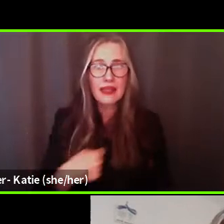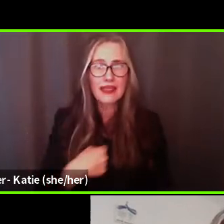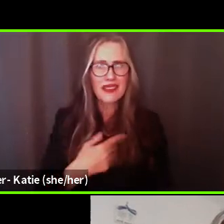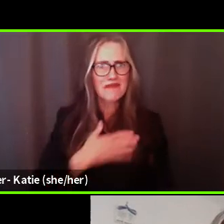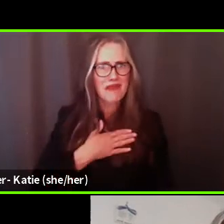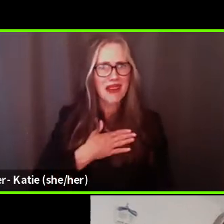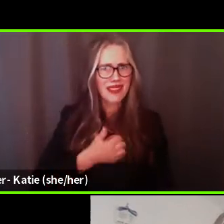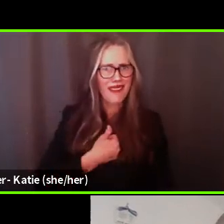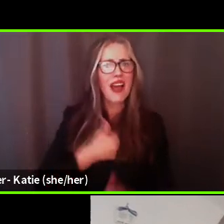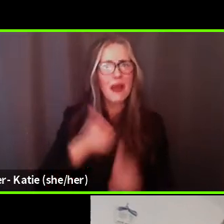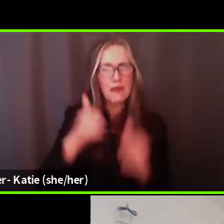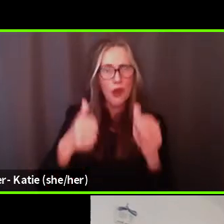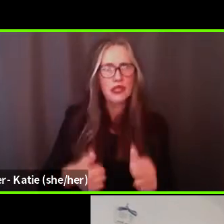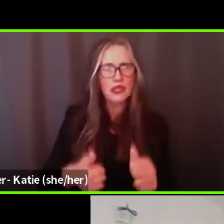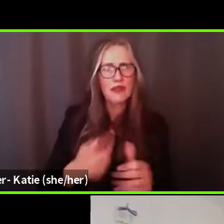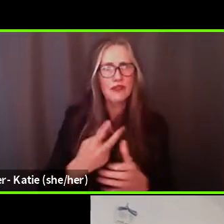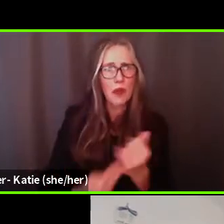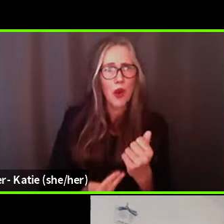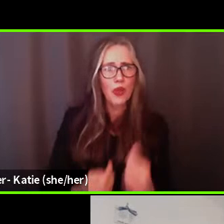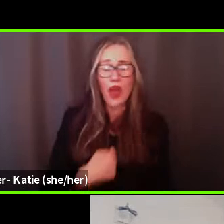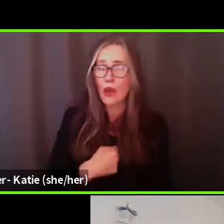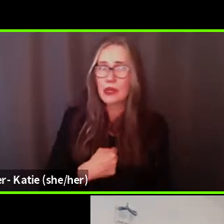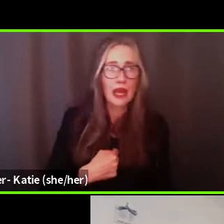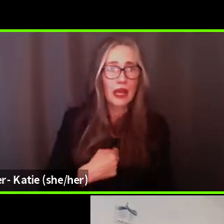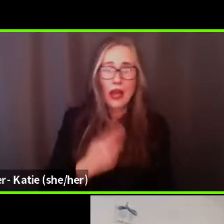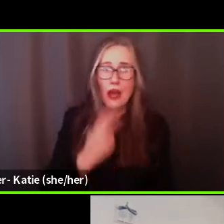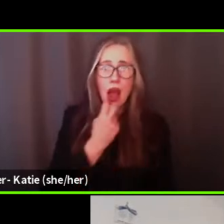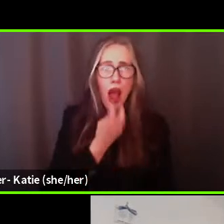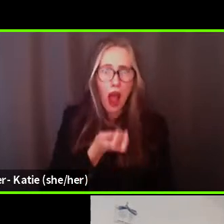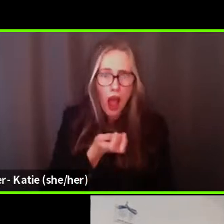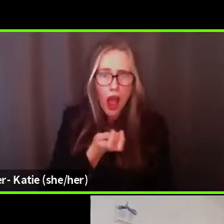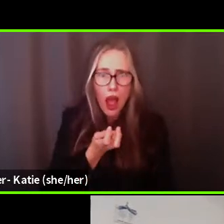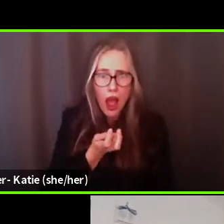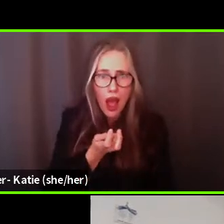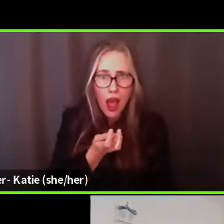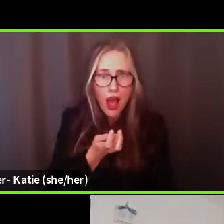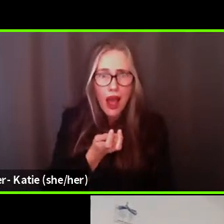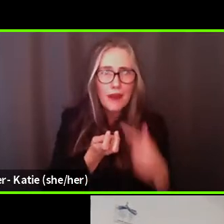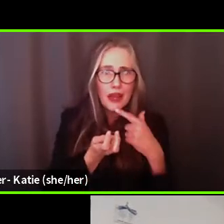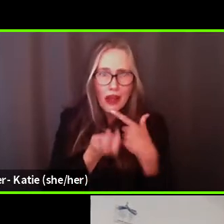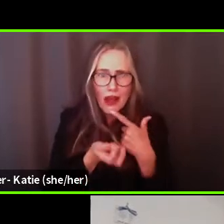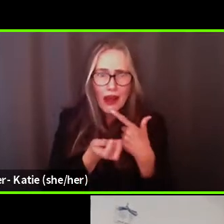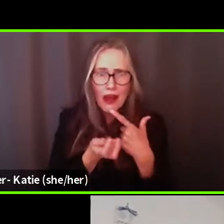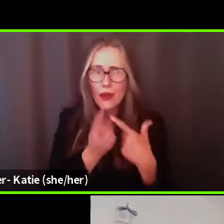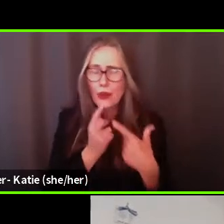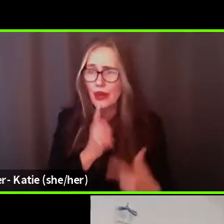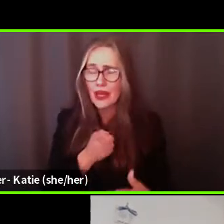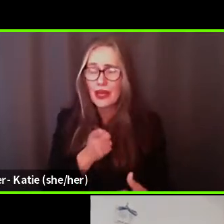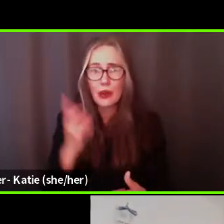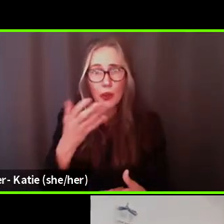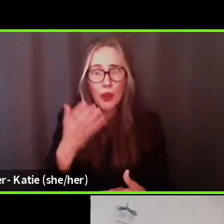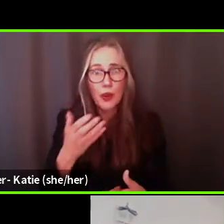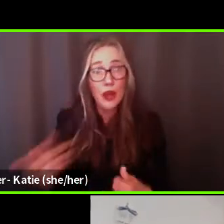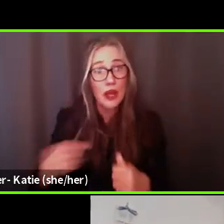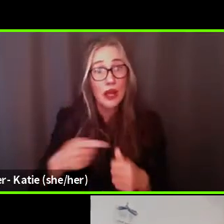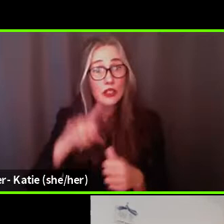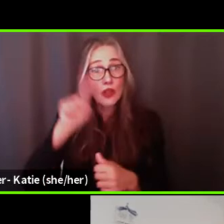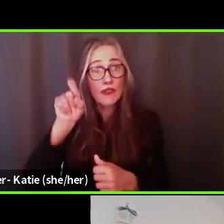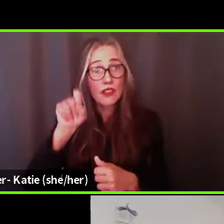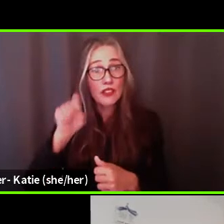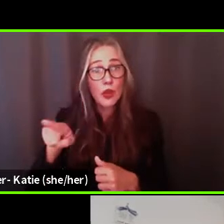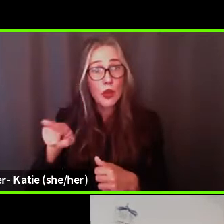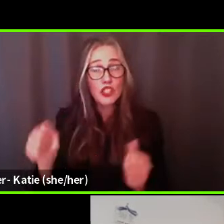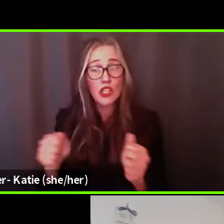both sessions i was just kind of my mouth for dropping hope my jaw was open and i was if if i could ask the first question if my